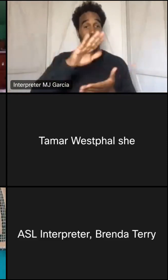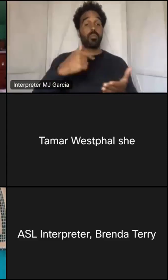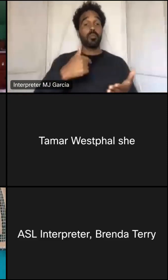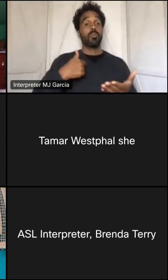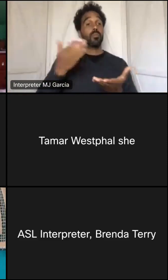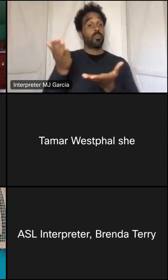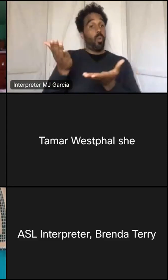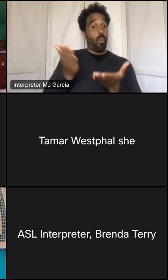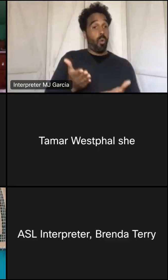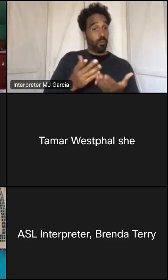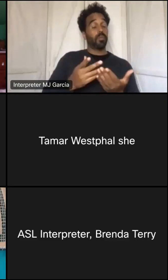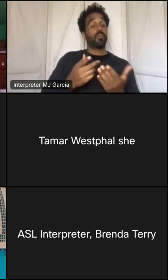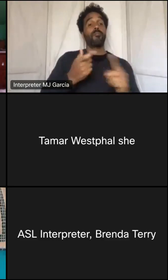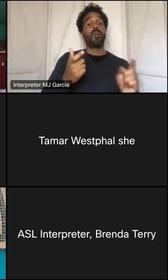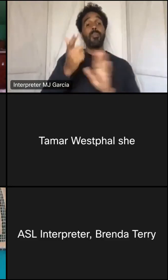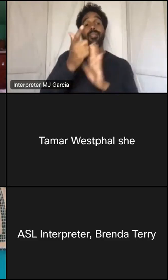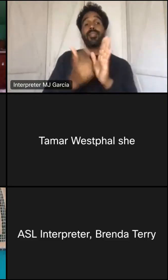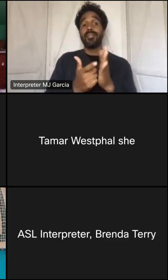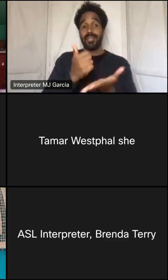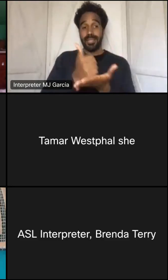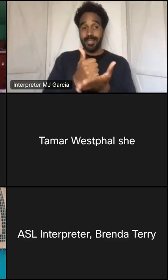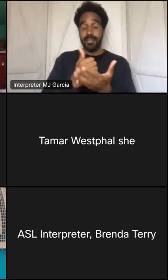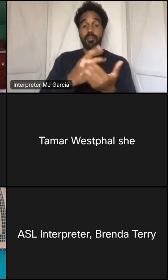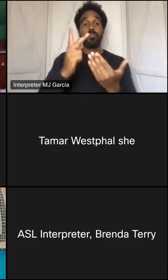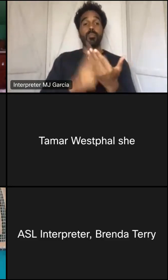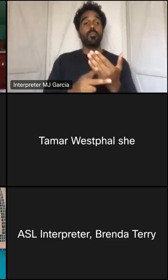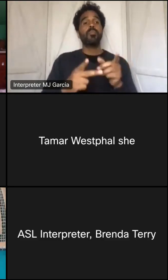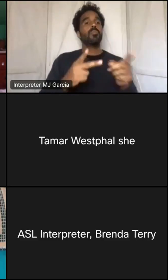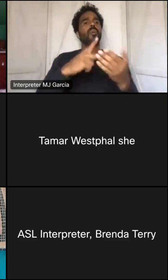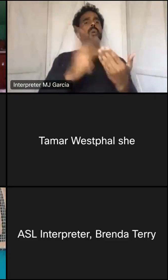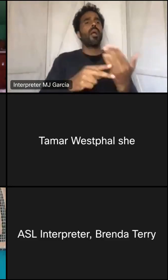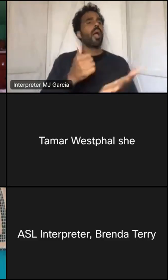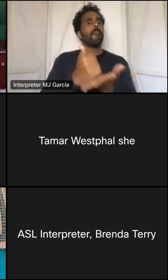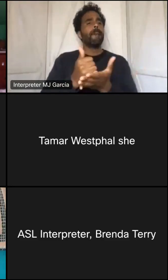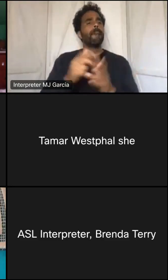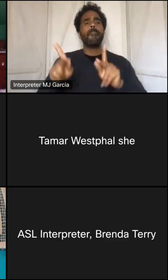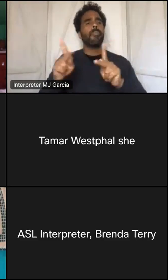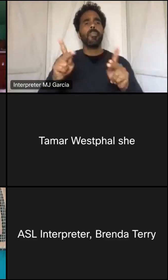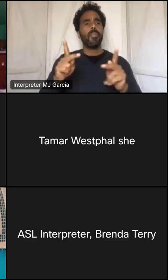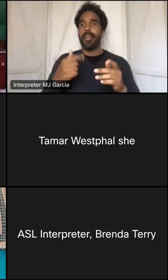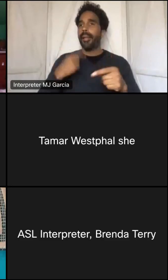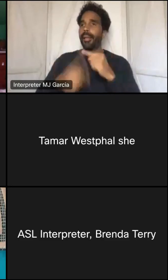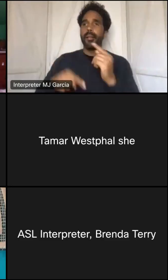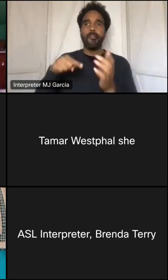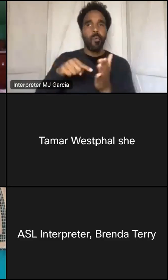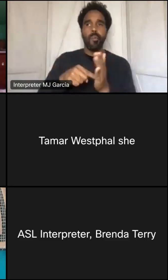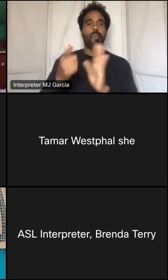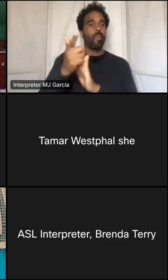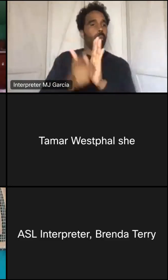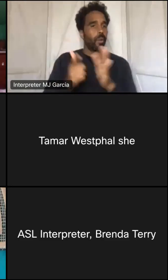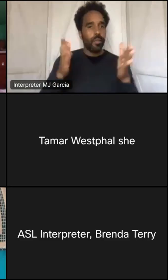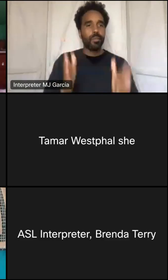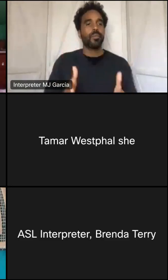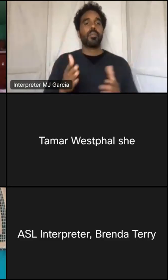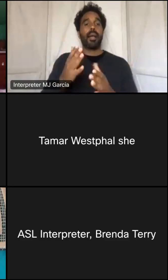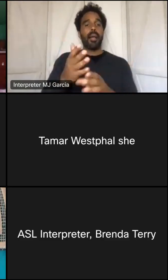offering legal assistance to just people that didn't have attorneys, that couldn't afford to get legal